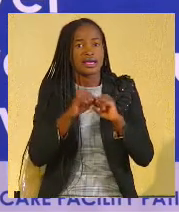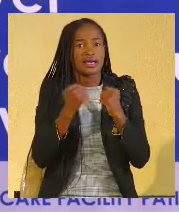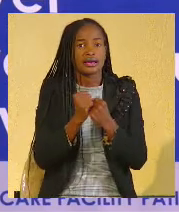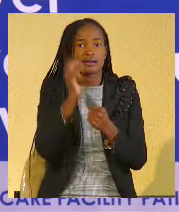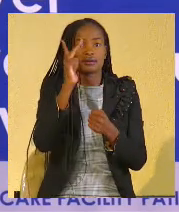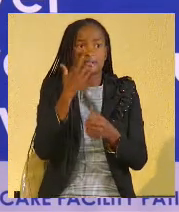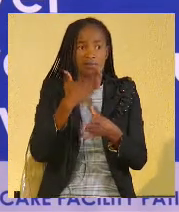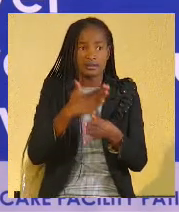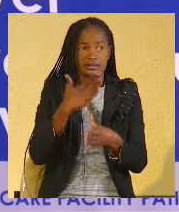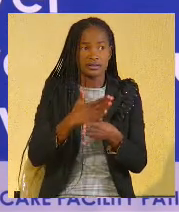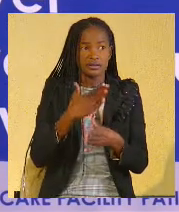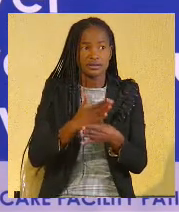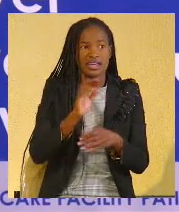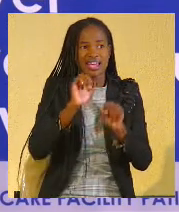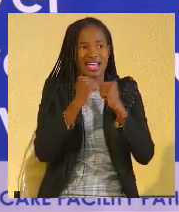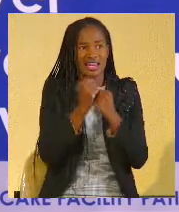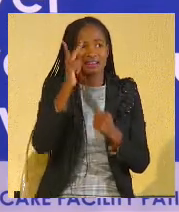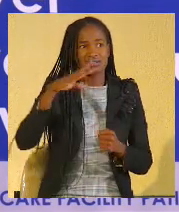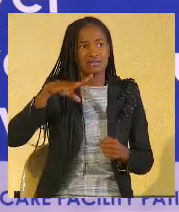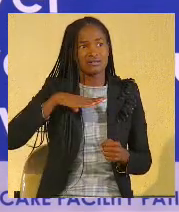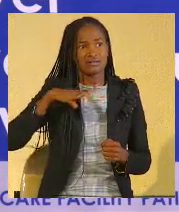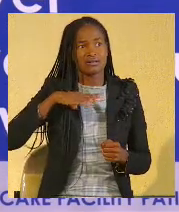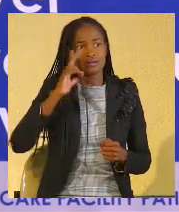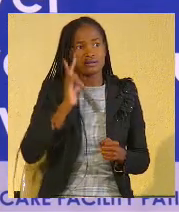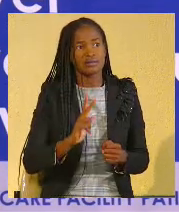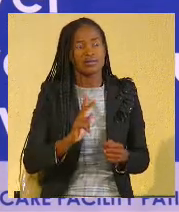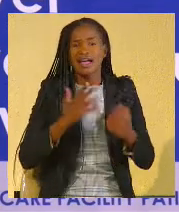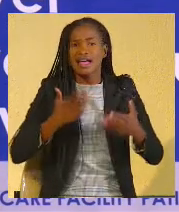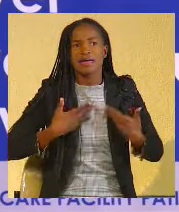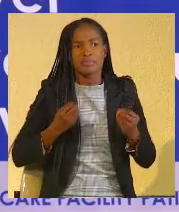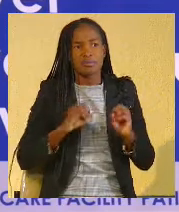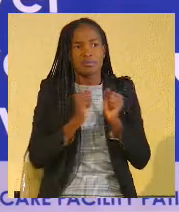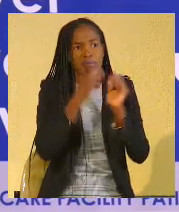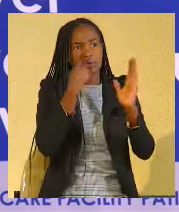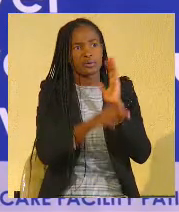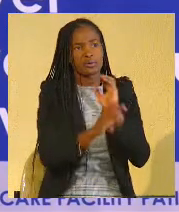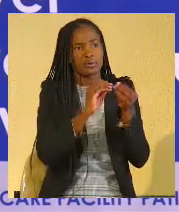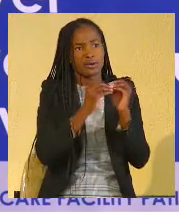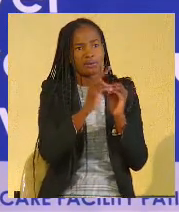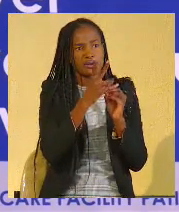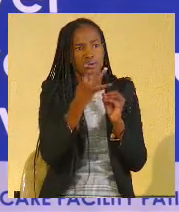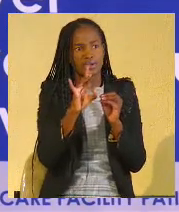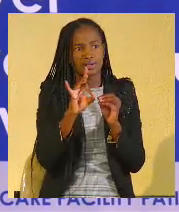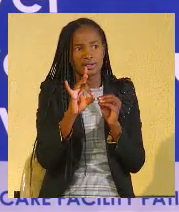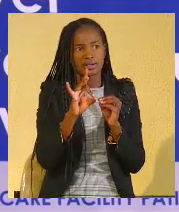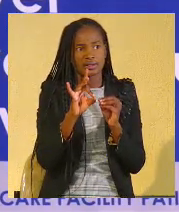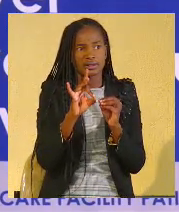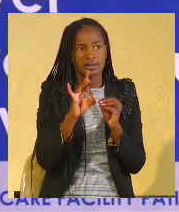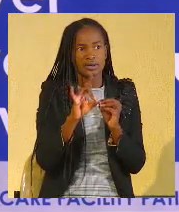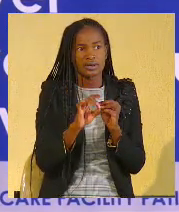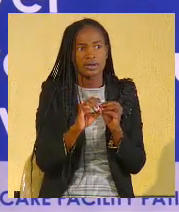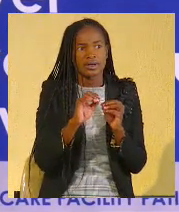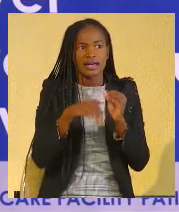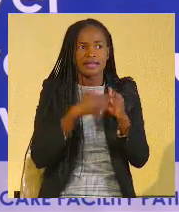Federation, not being happy with the Proclamation 28. I'm not sure if I have it correct, but it was published on the